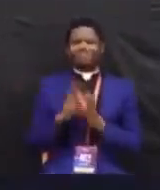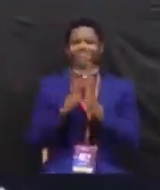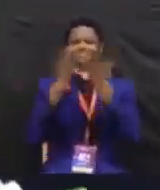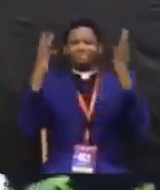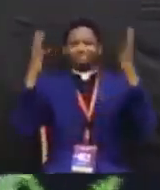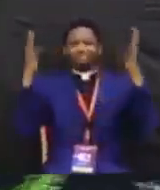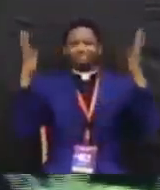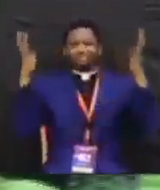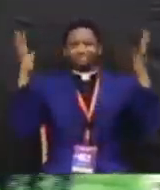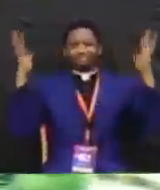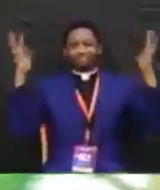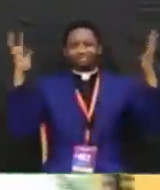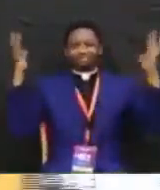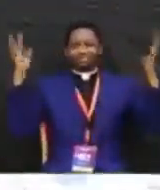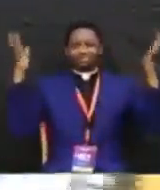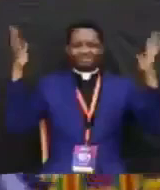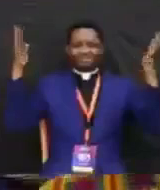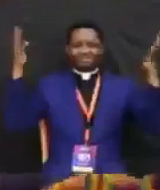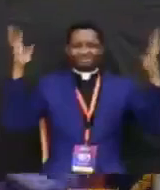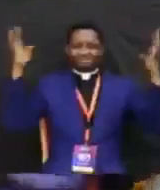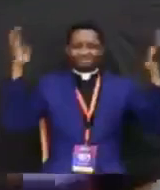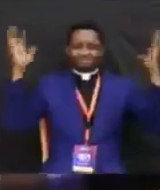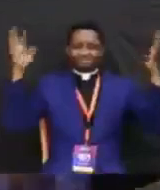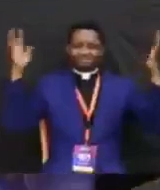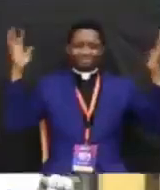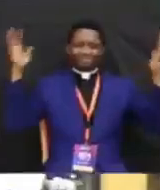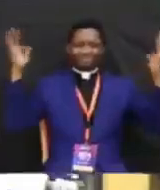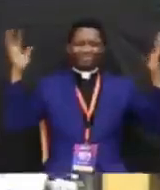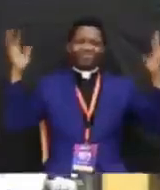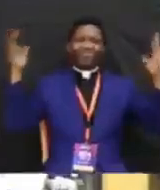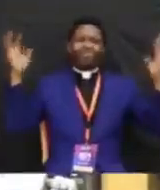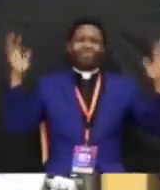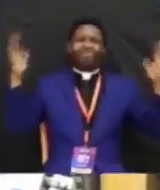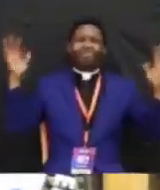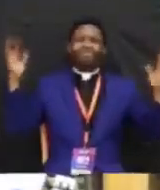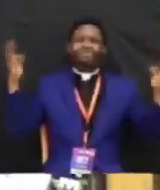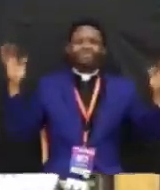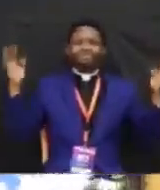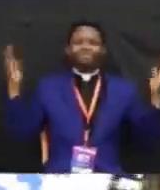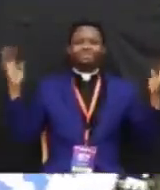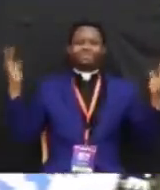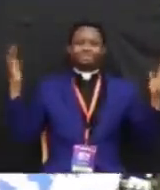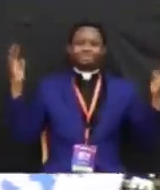Shall we put our hands together for the Lord? God bless you. Thank you.